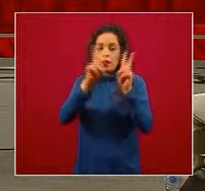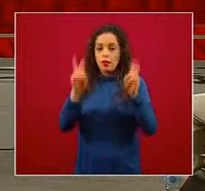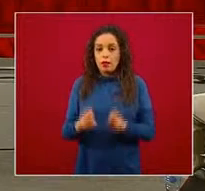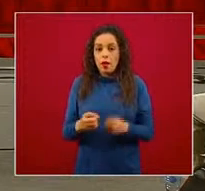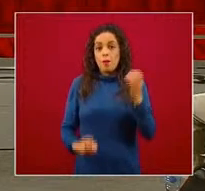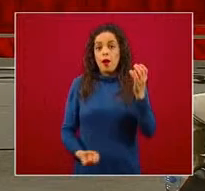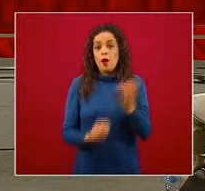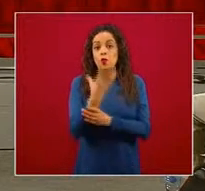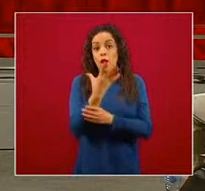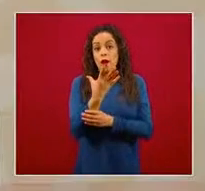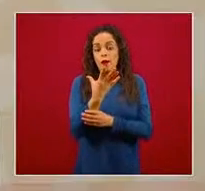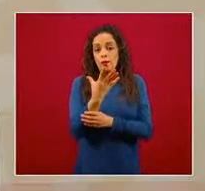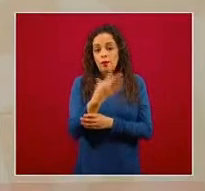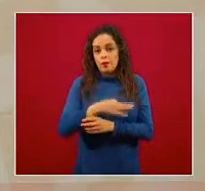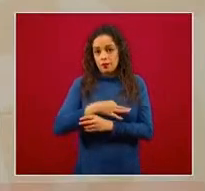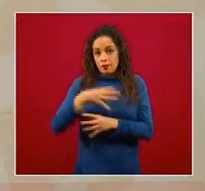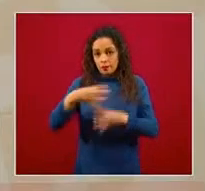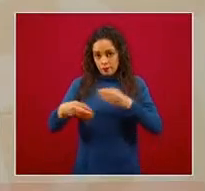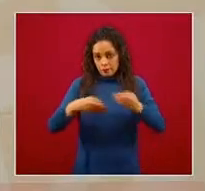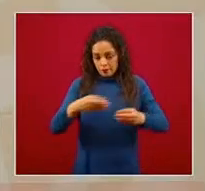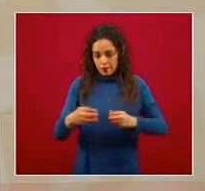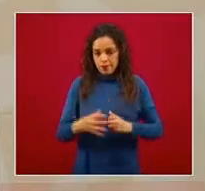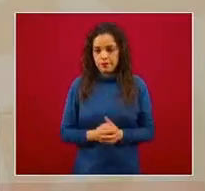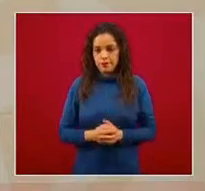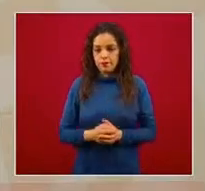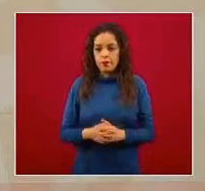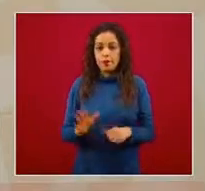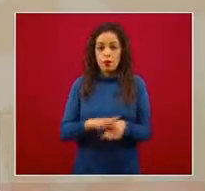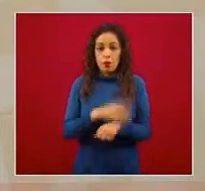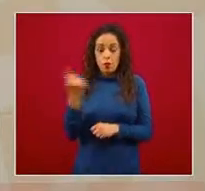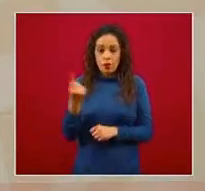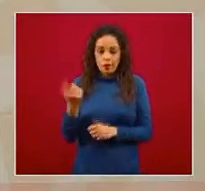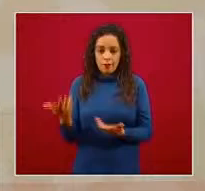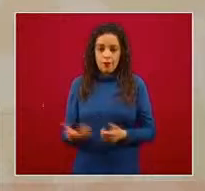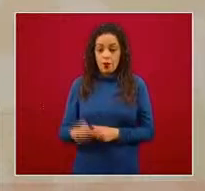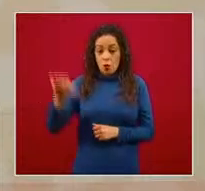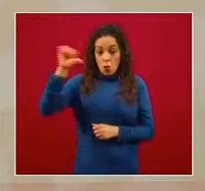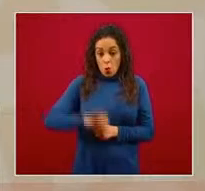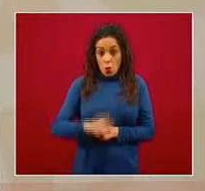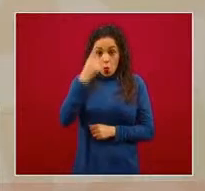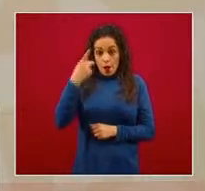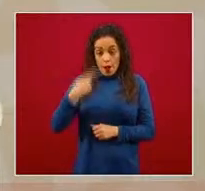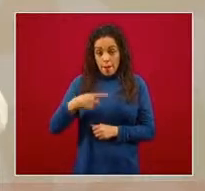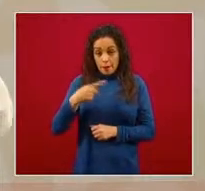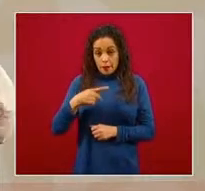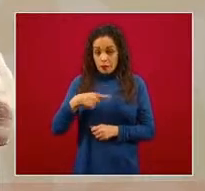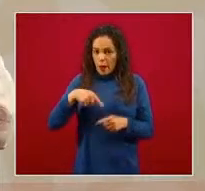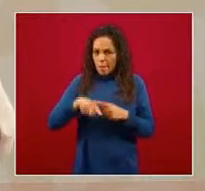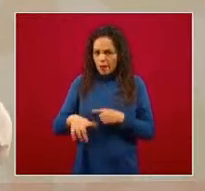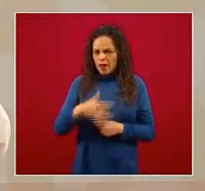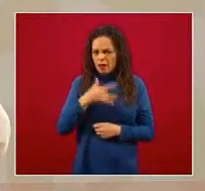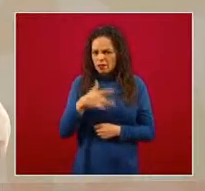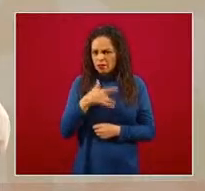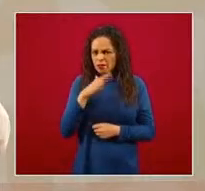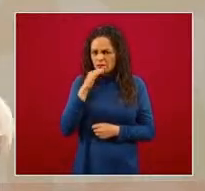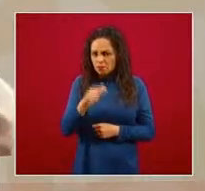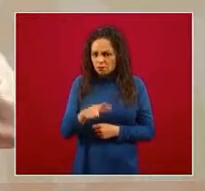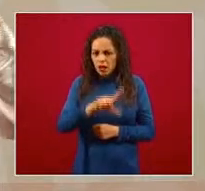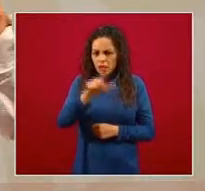by 10 or 12 days. And the reason is, let's say that a person has symptoms today, and